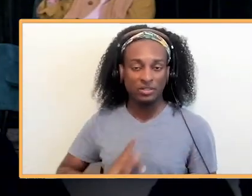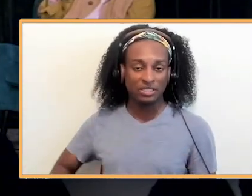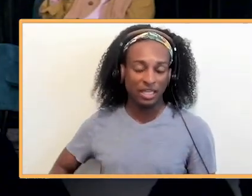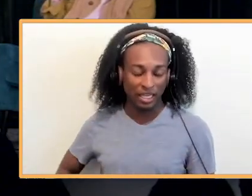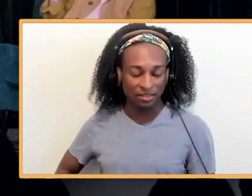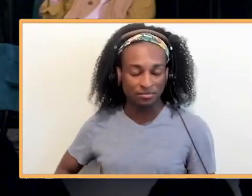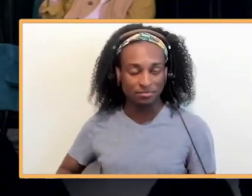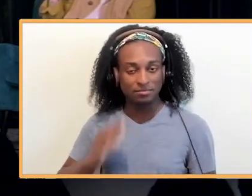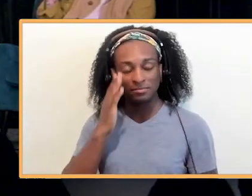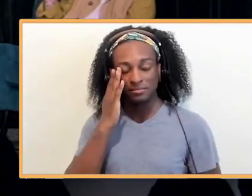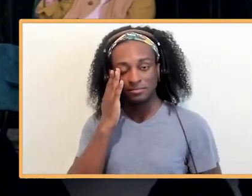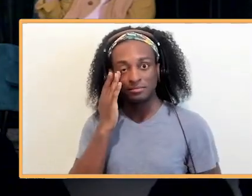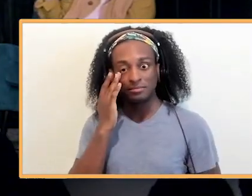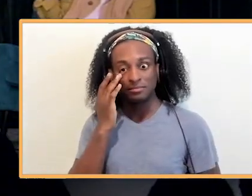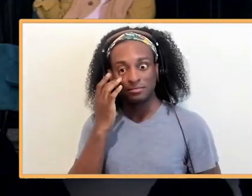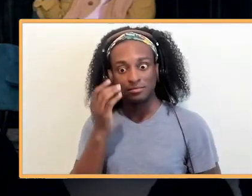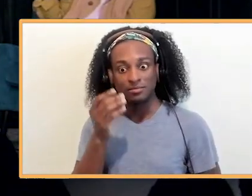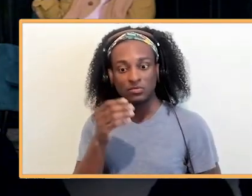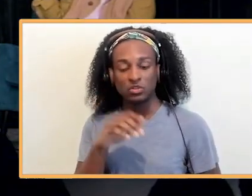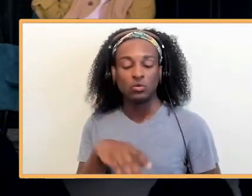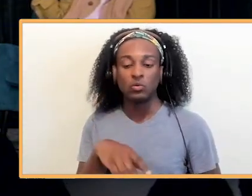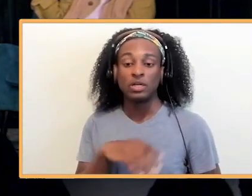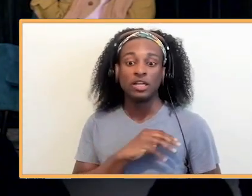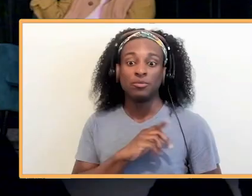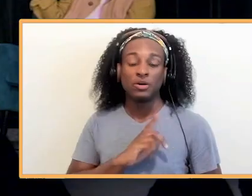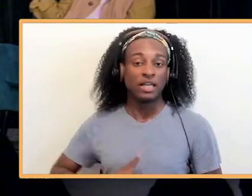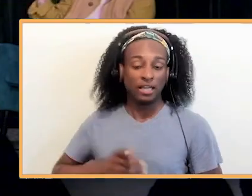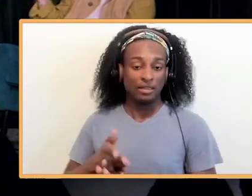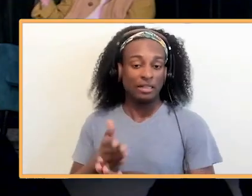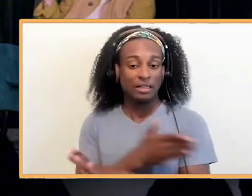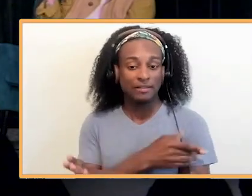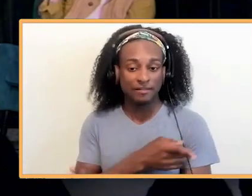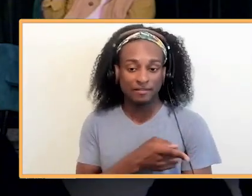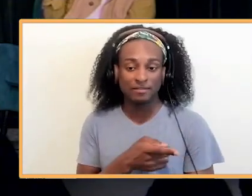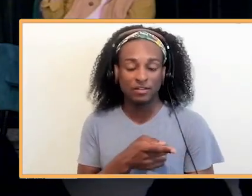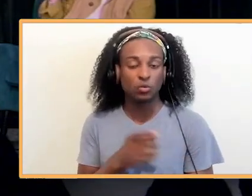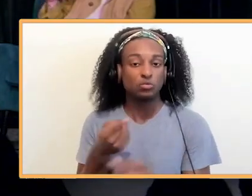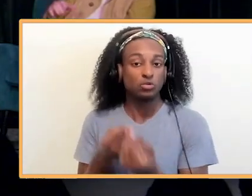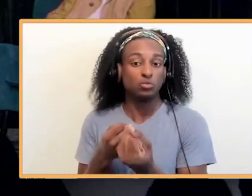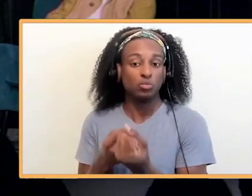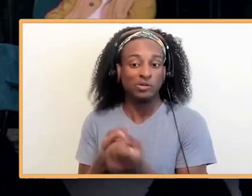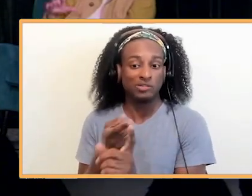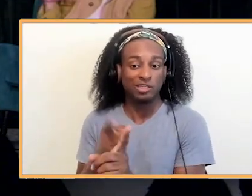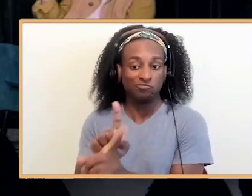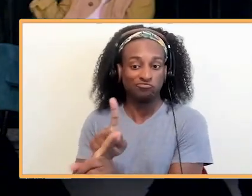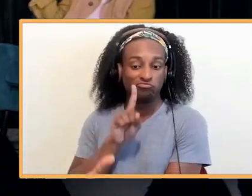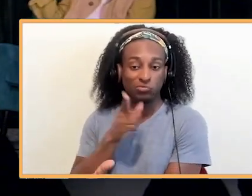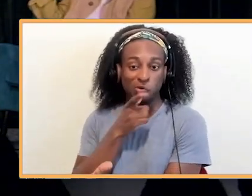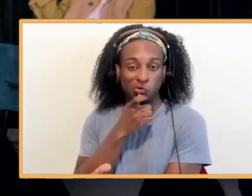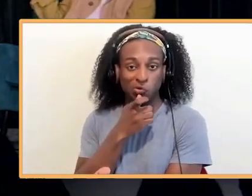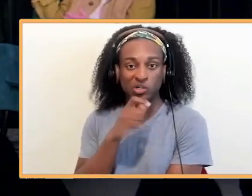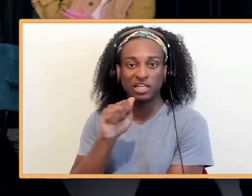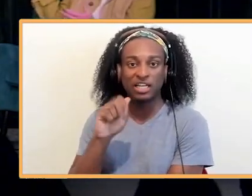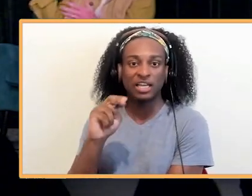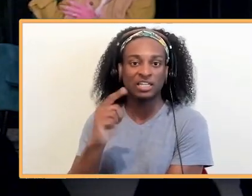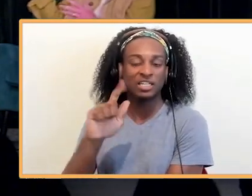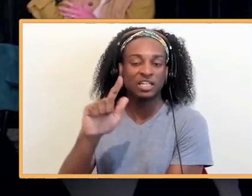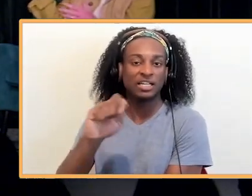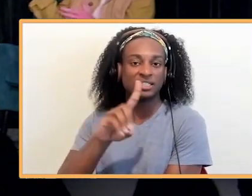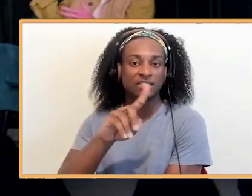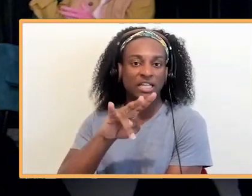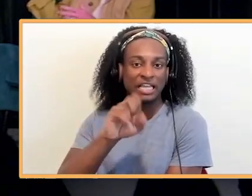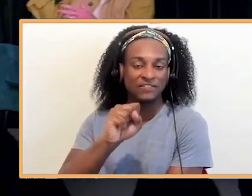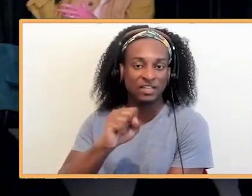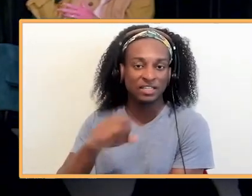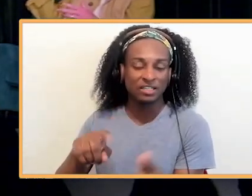behind MLK you had Angela Davis, you had Black Panthers, and Malcolm X. There was like a show